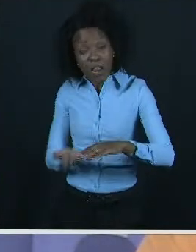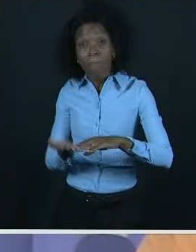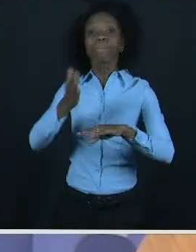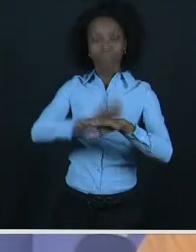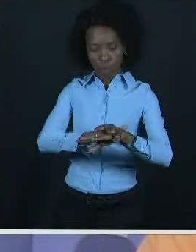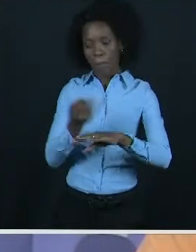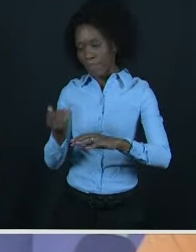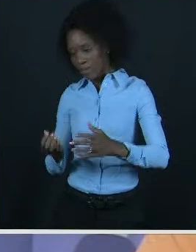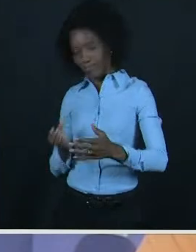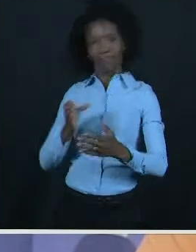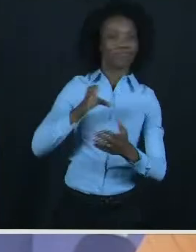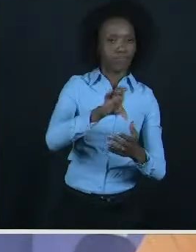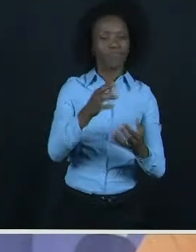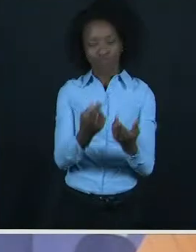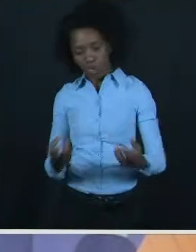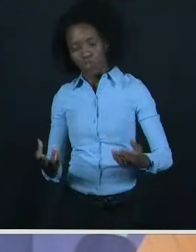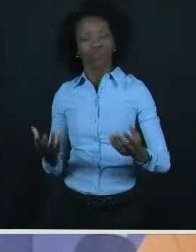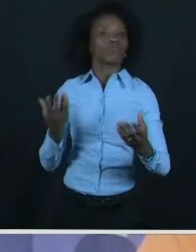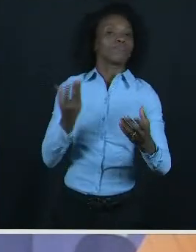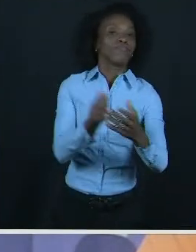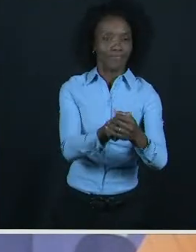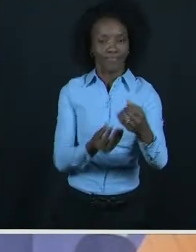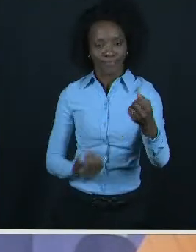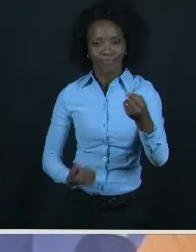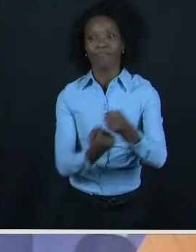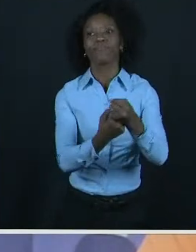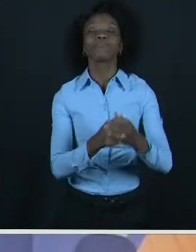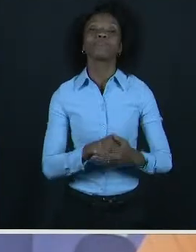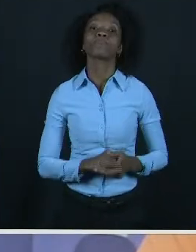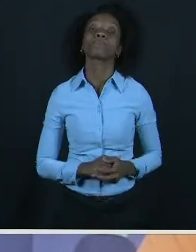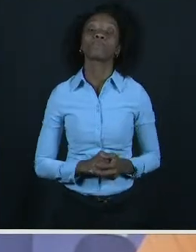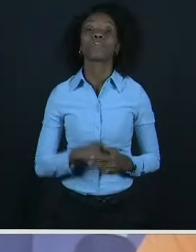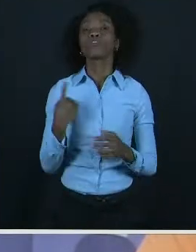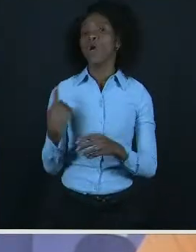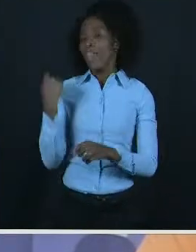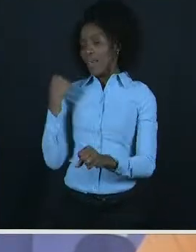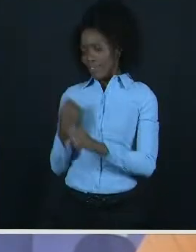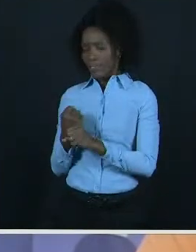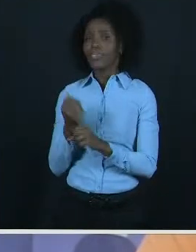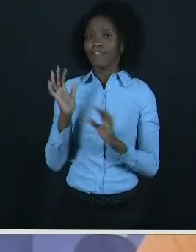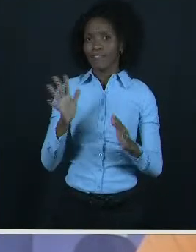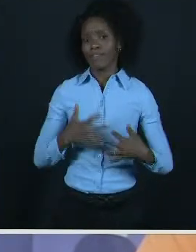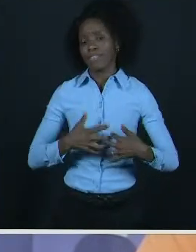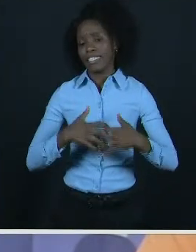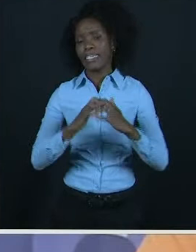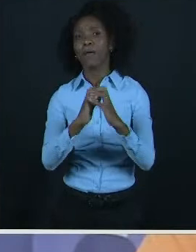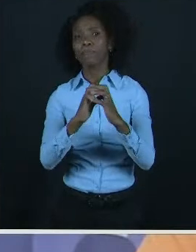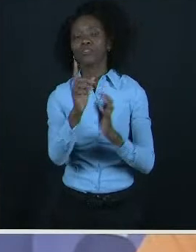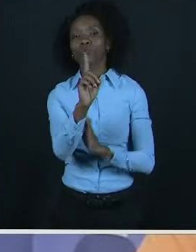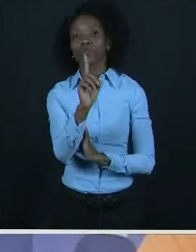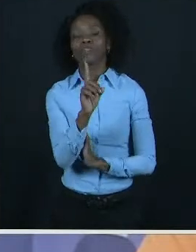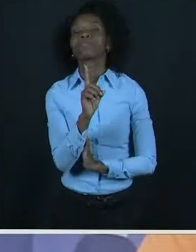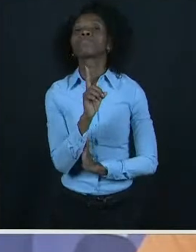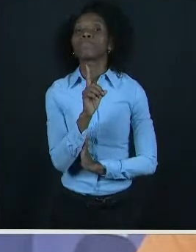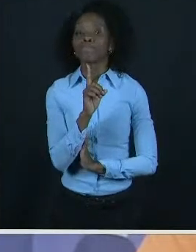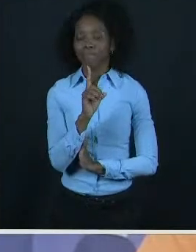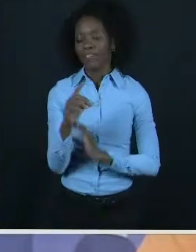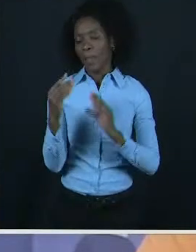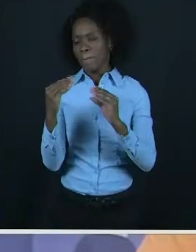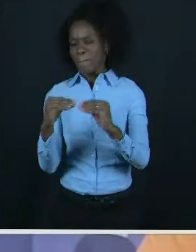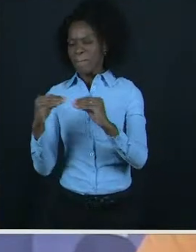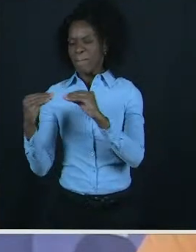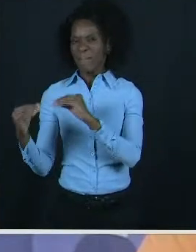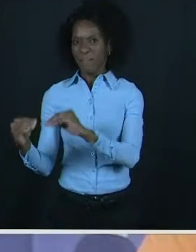and where they have the greatest impact. Last year, we established a private